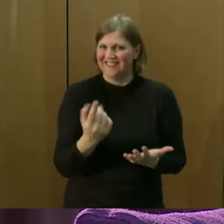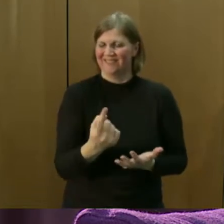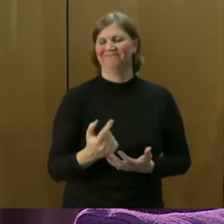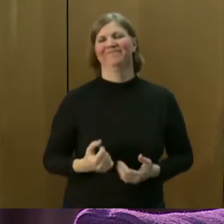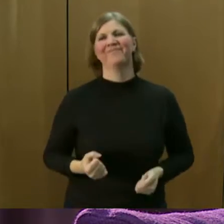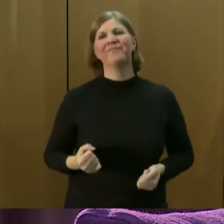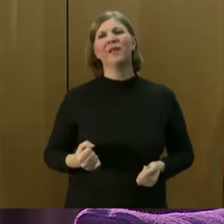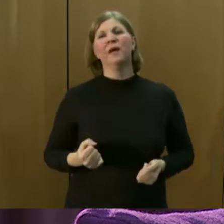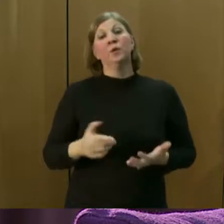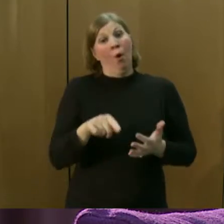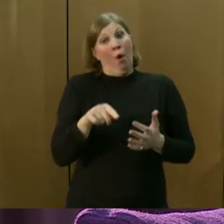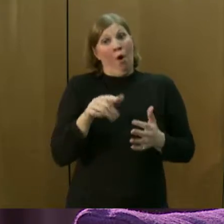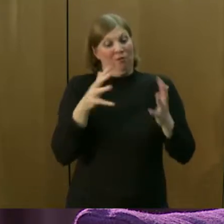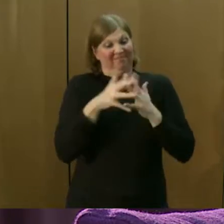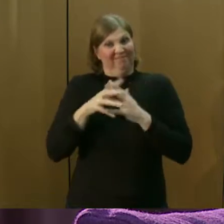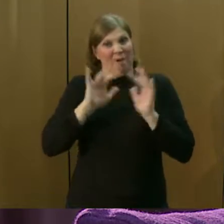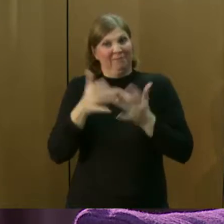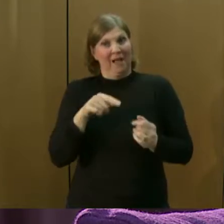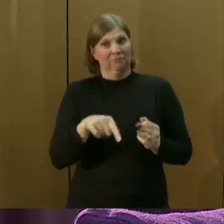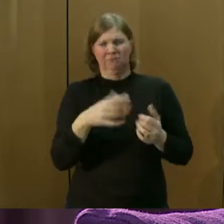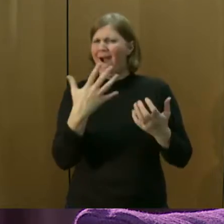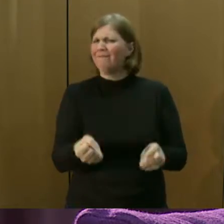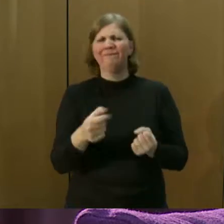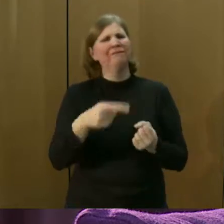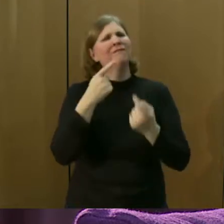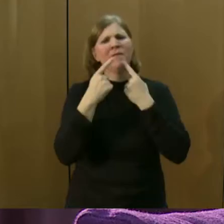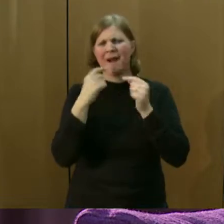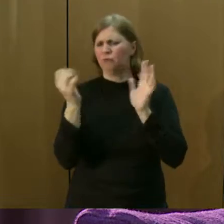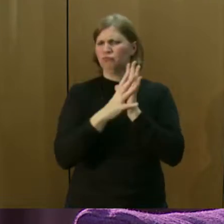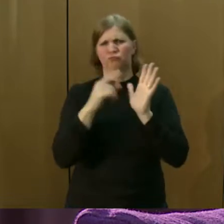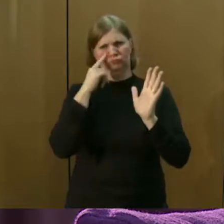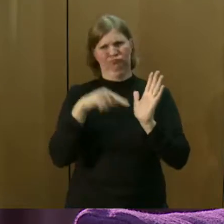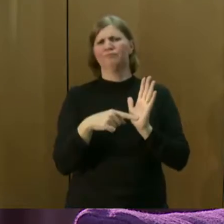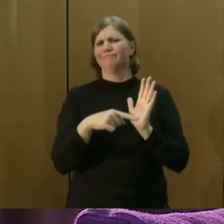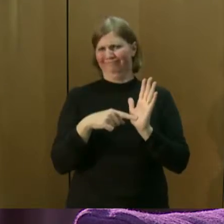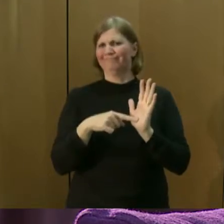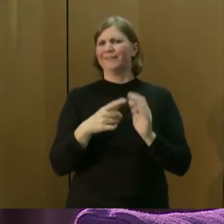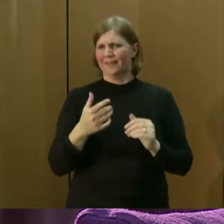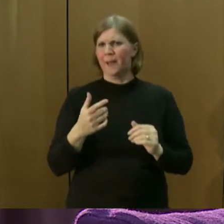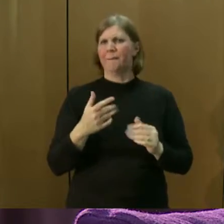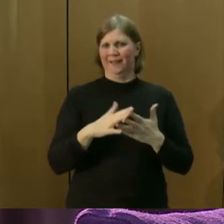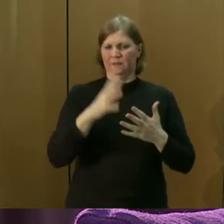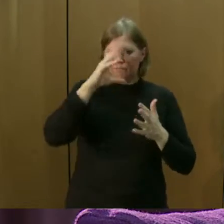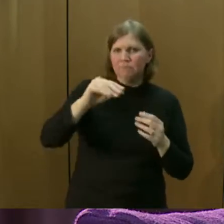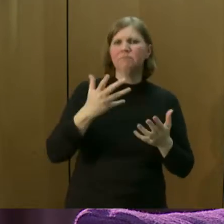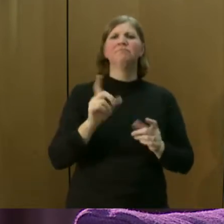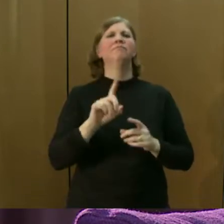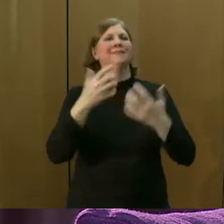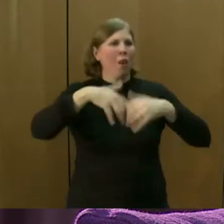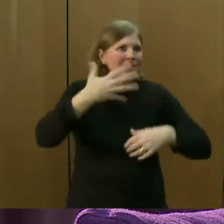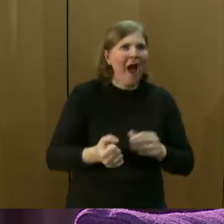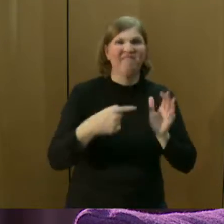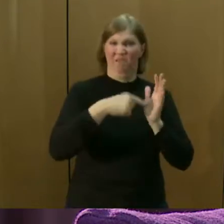on the website where you can figure out who has what, and then ultimately you need to speak to each of those venues.